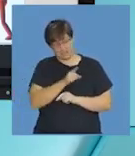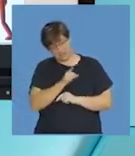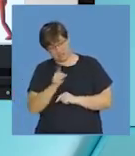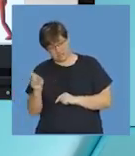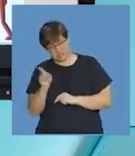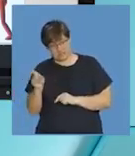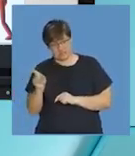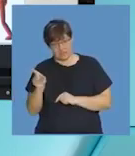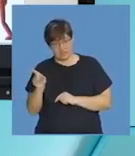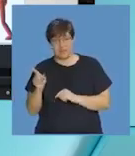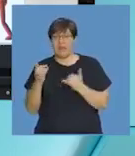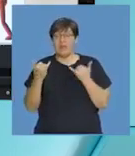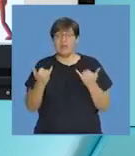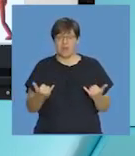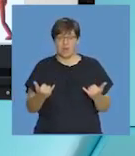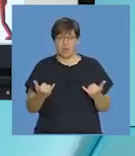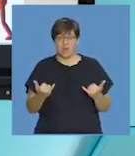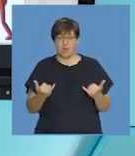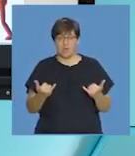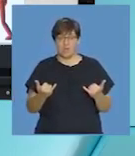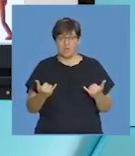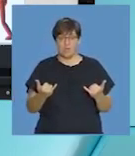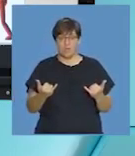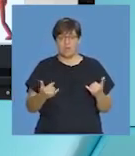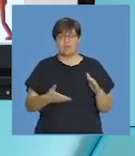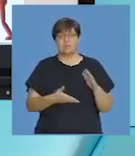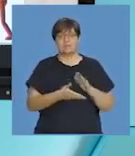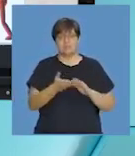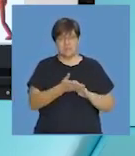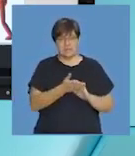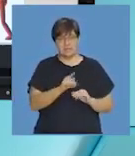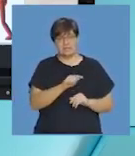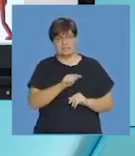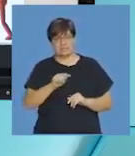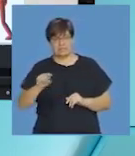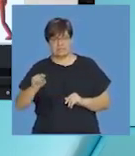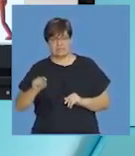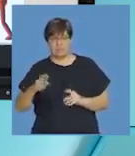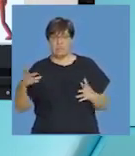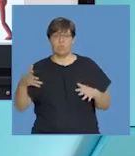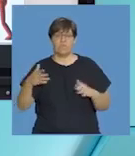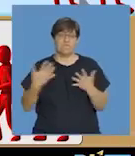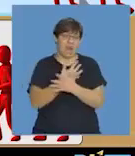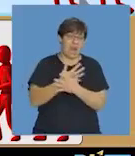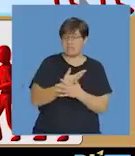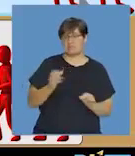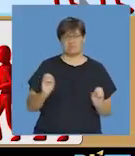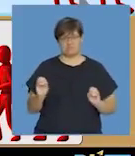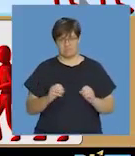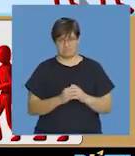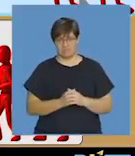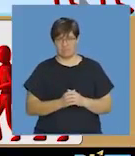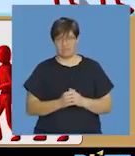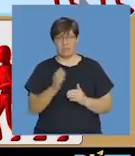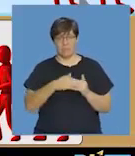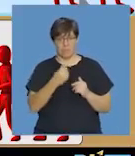the right. Now it's going the same speed towards the right. It's not getting any slower or faster. I'm going to put one